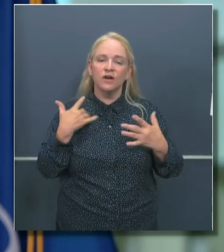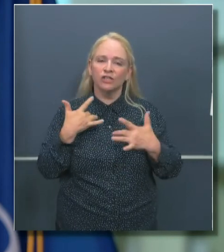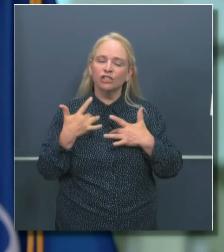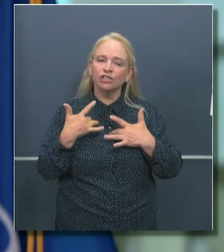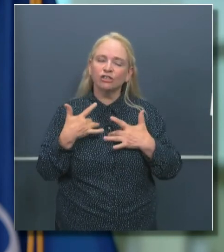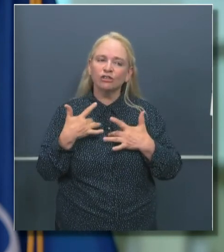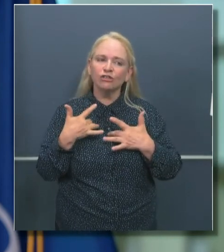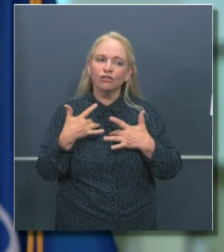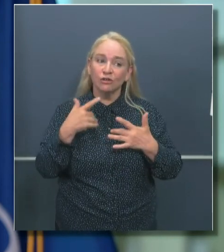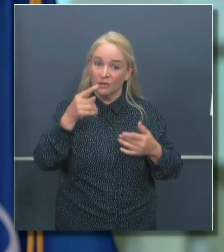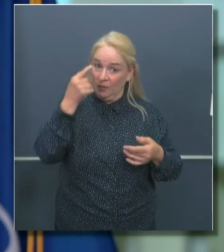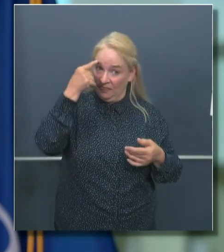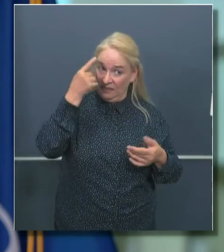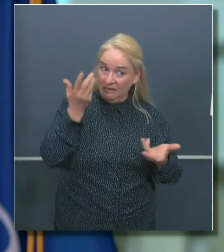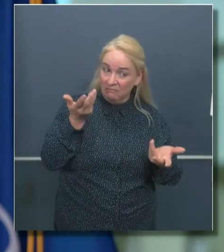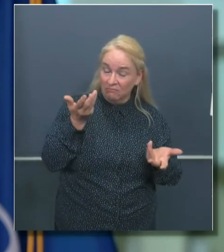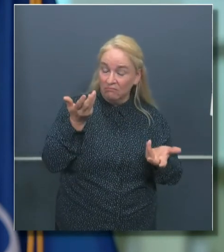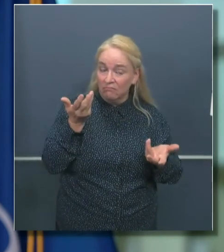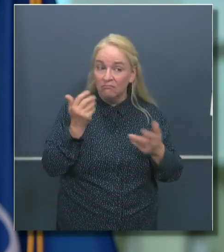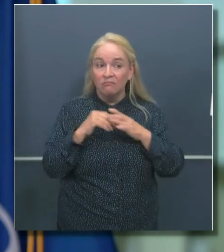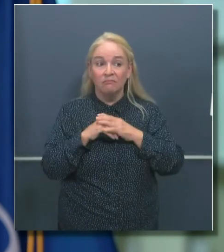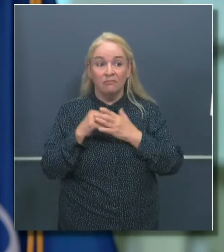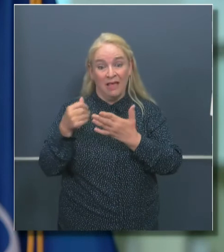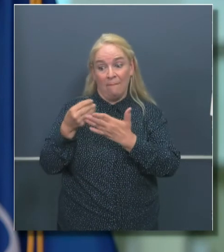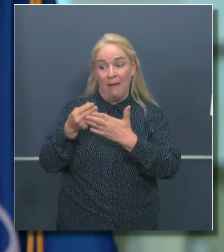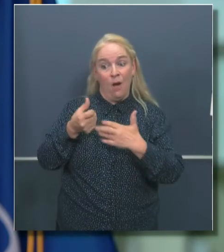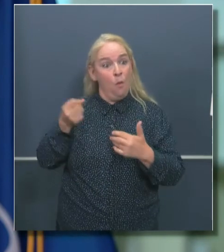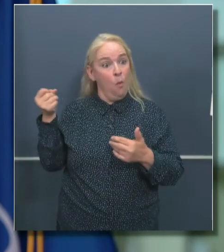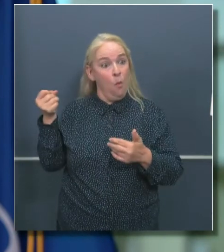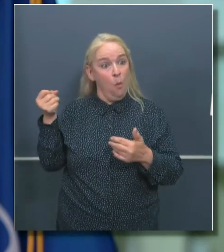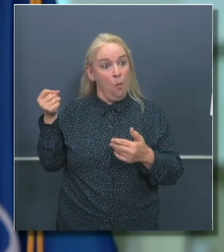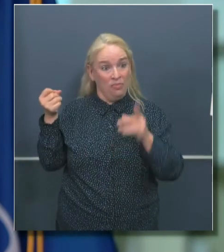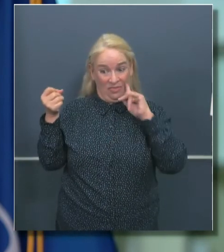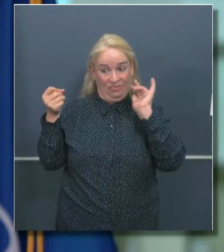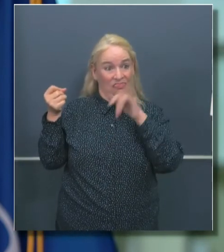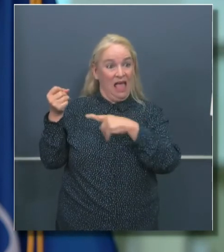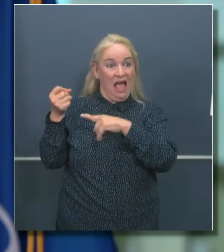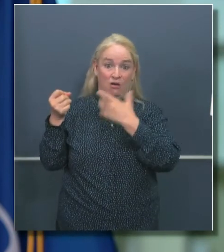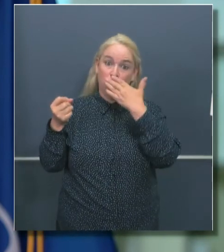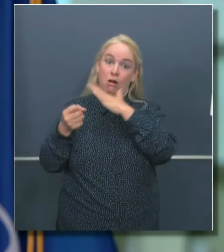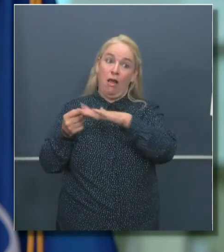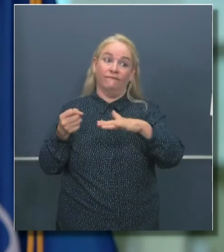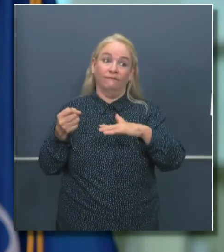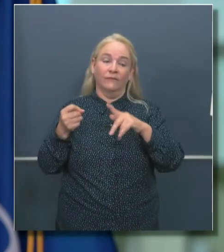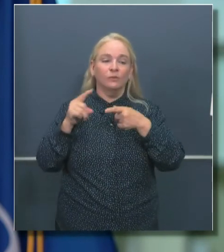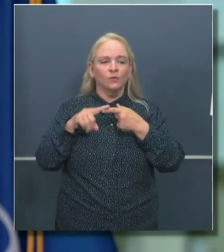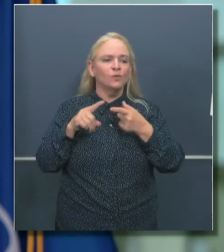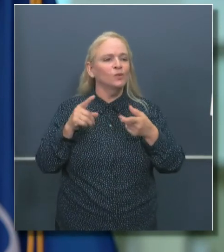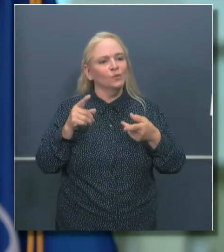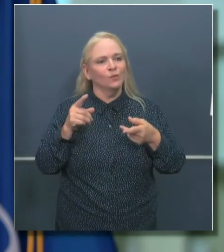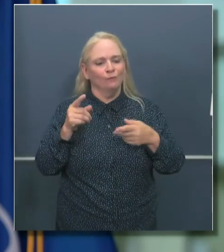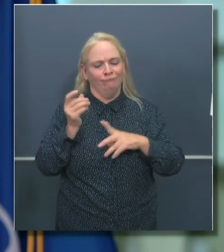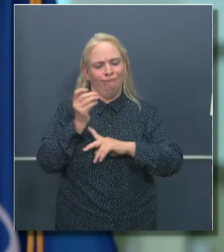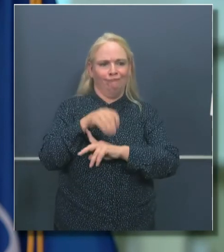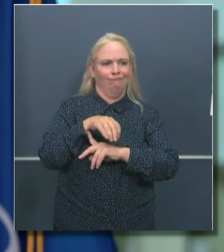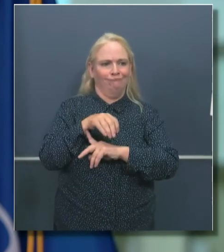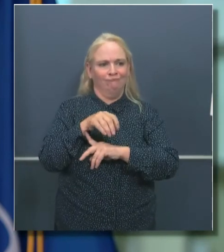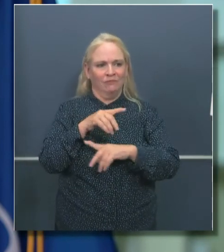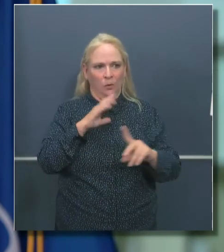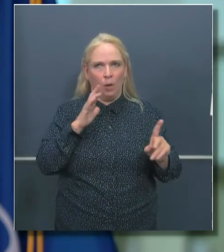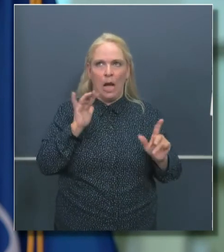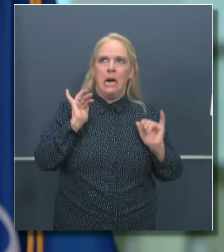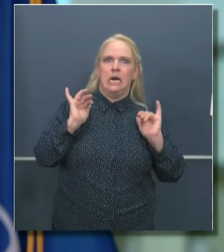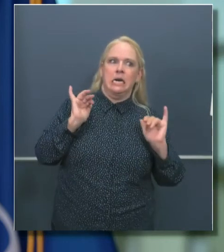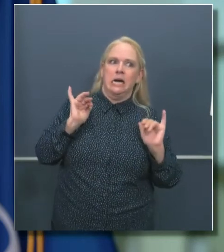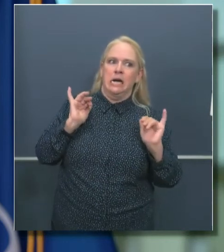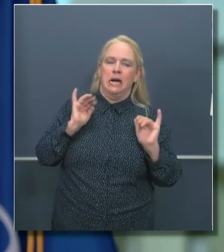not you think that fiscal contingency strategy will be enough for a county like ours that has shown such disregard for it. Well, I certainly hope and